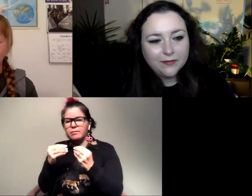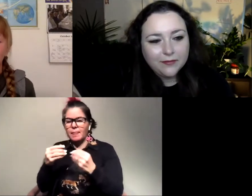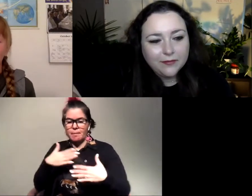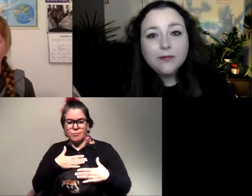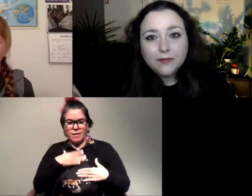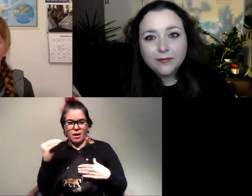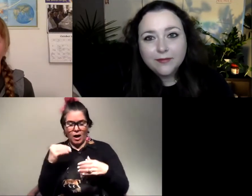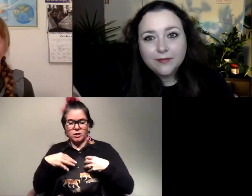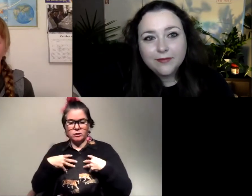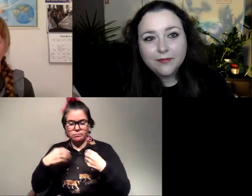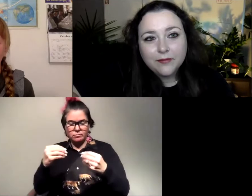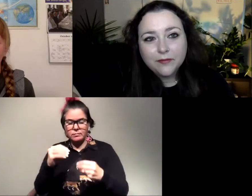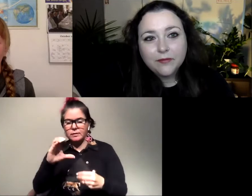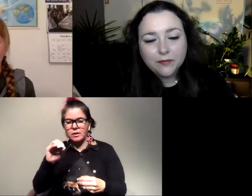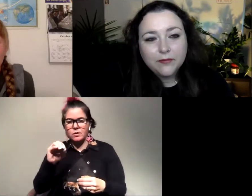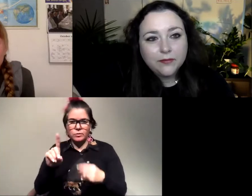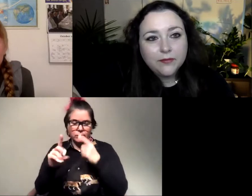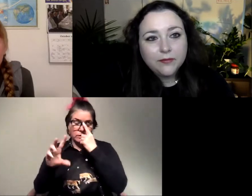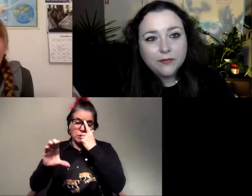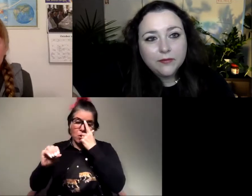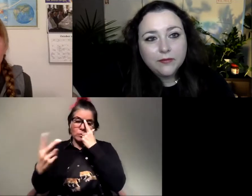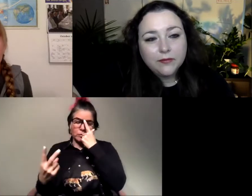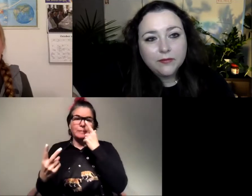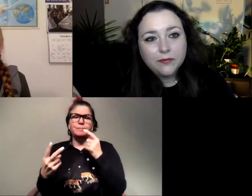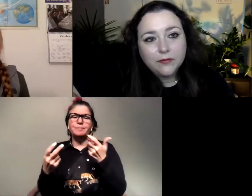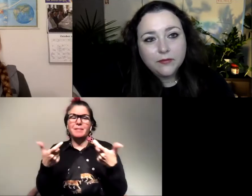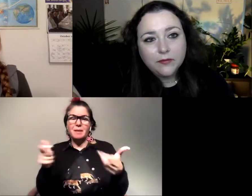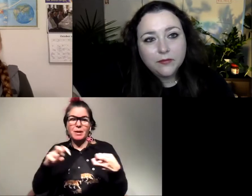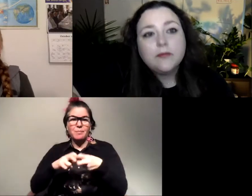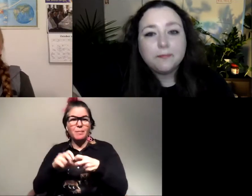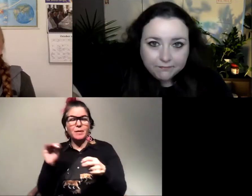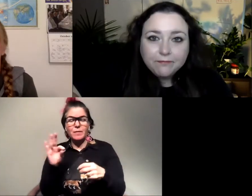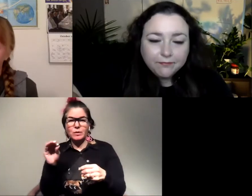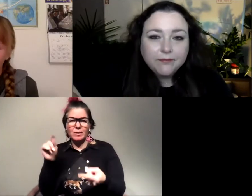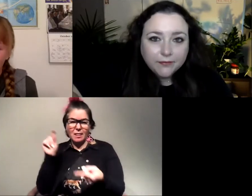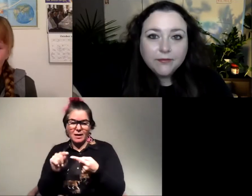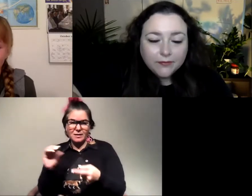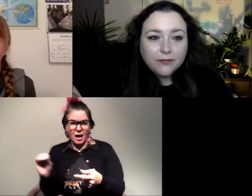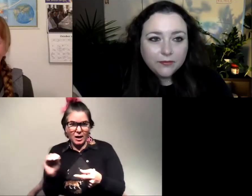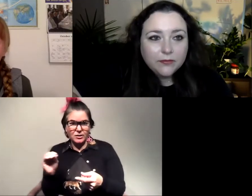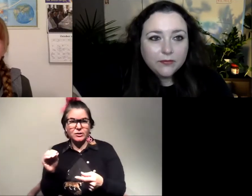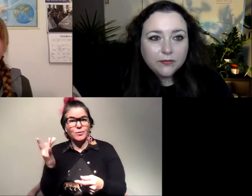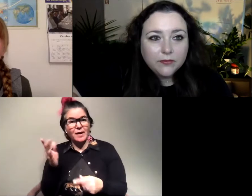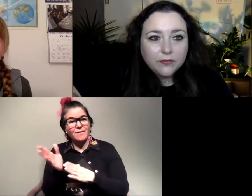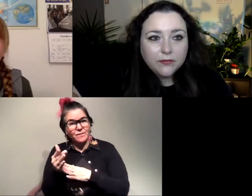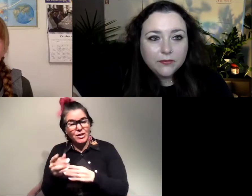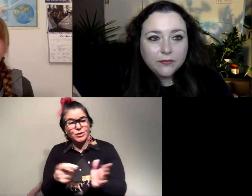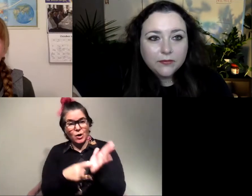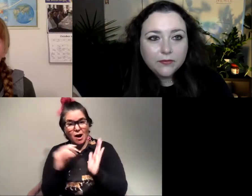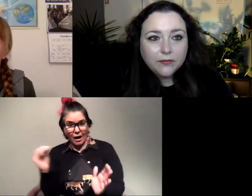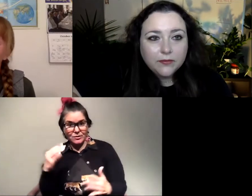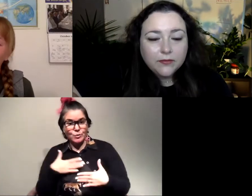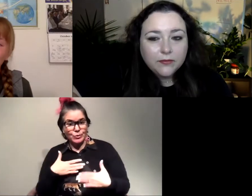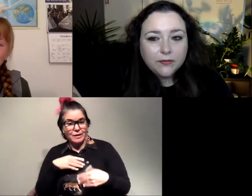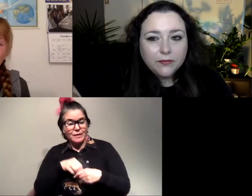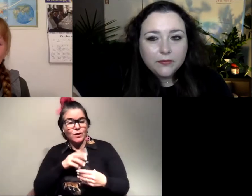releasing carbon dioxide. And then that's a big problem if you don't have oxygen, because fish need to breathe in the water. And